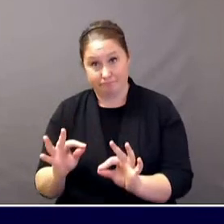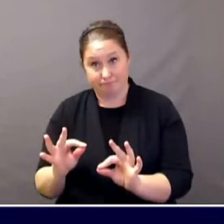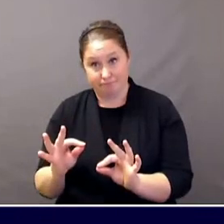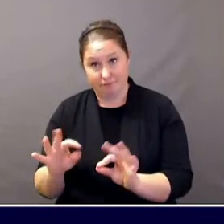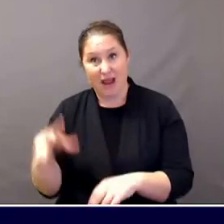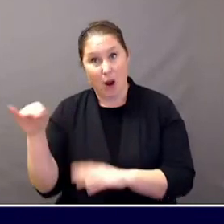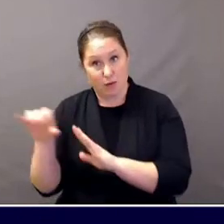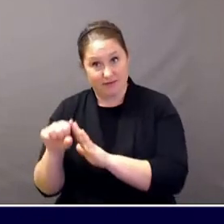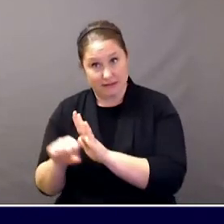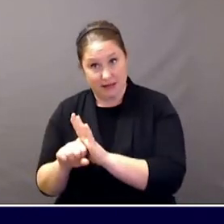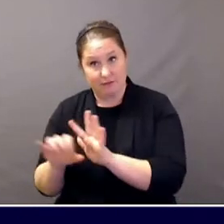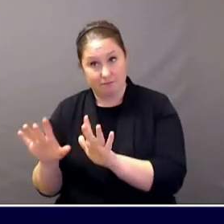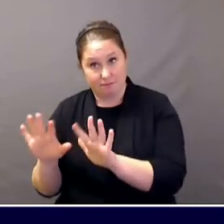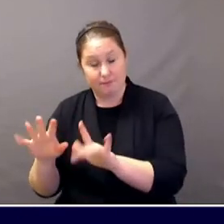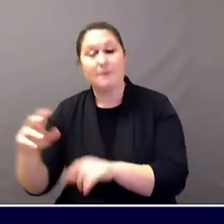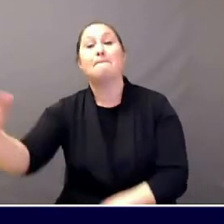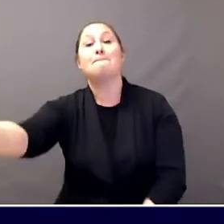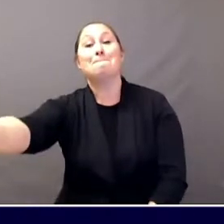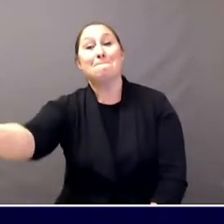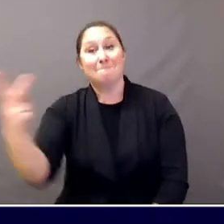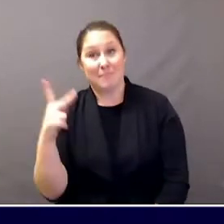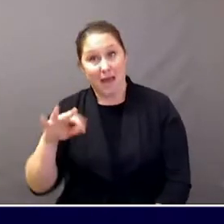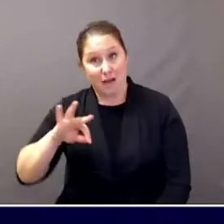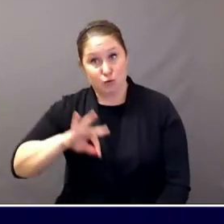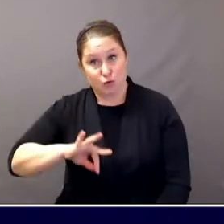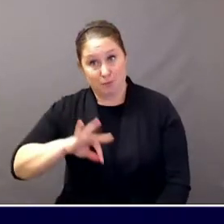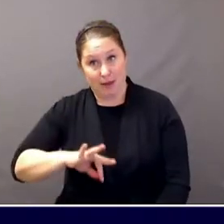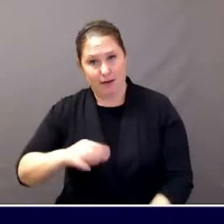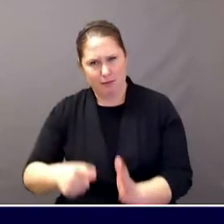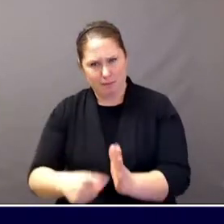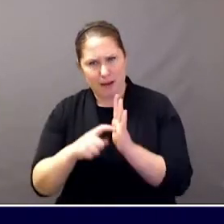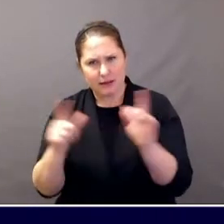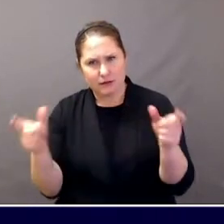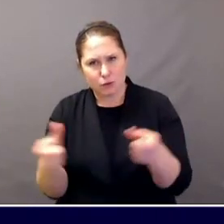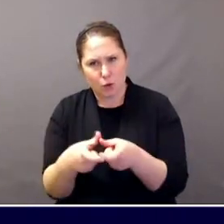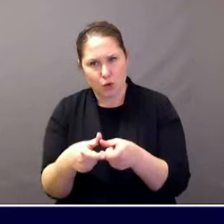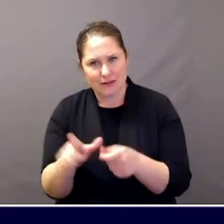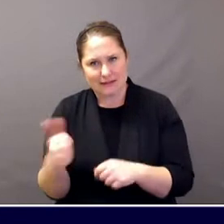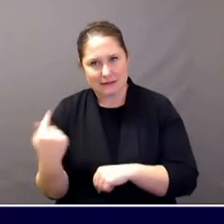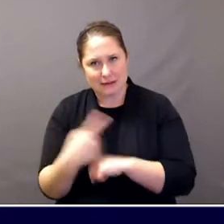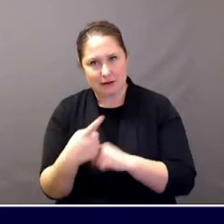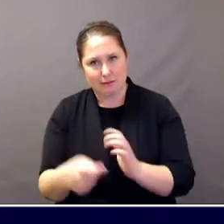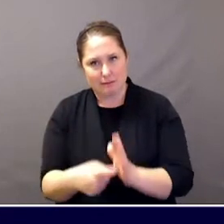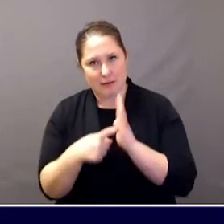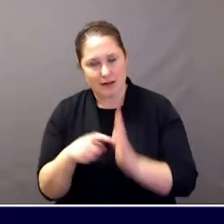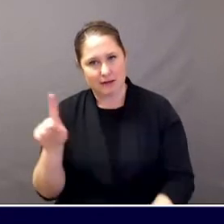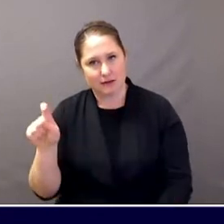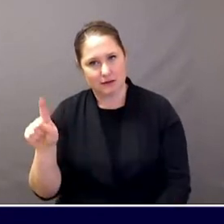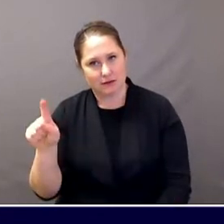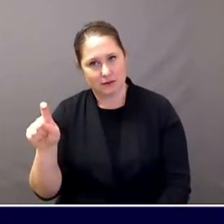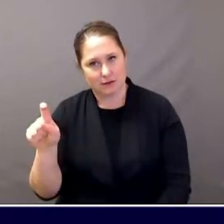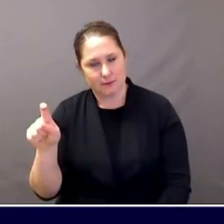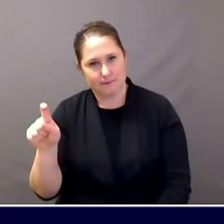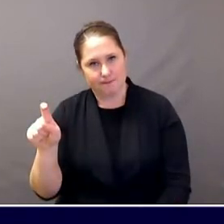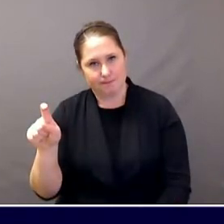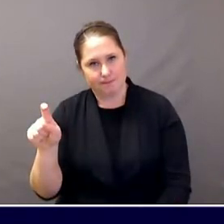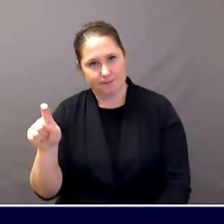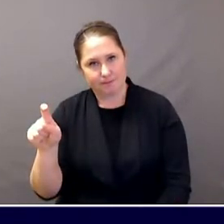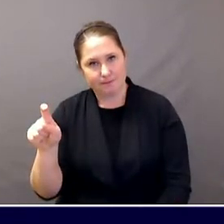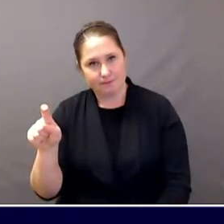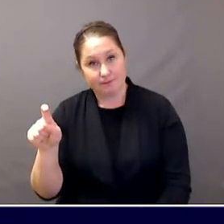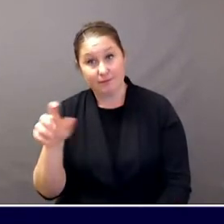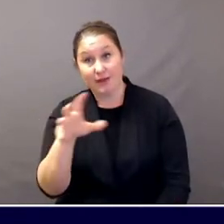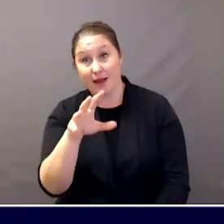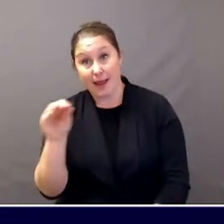any reason, if they travel, and if there's any reason for them to do that before they return to